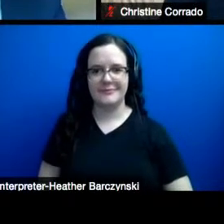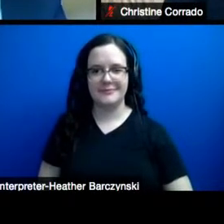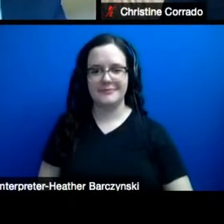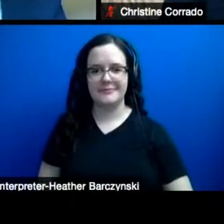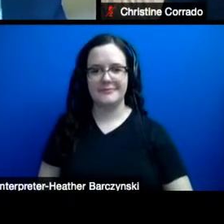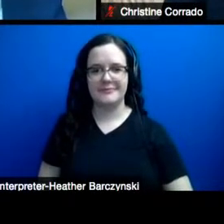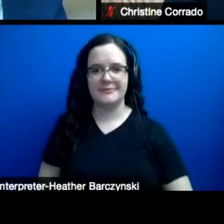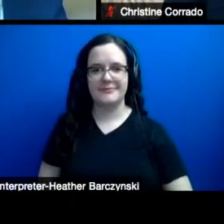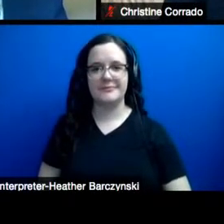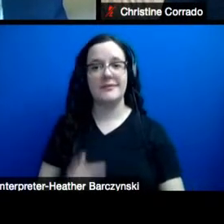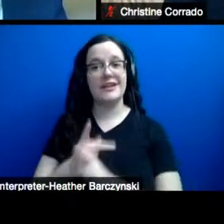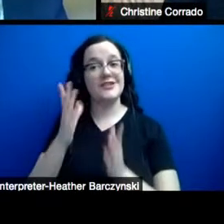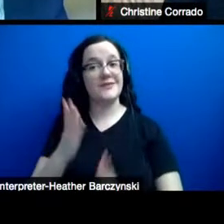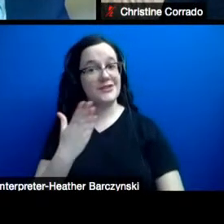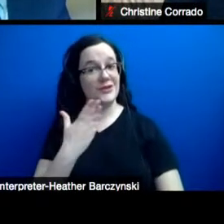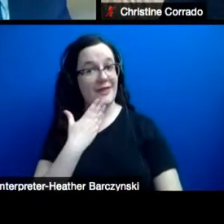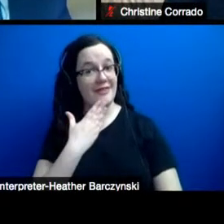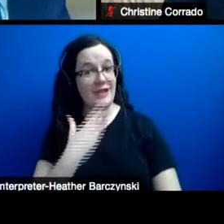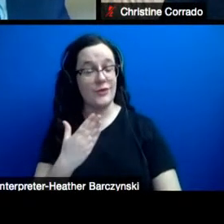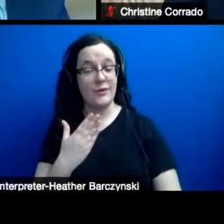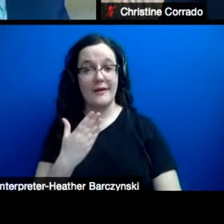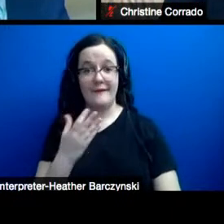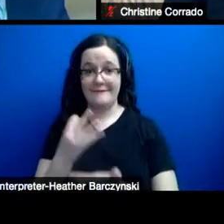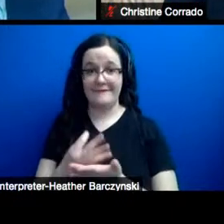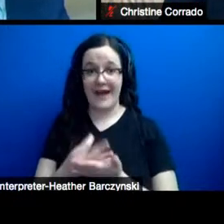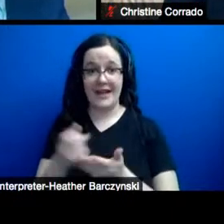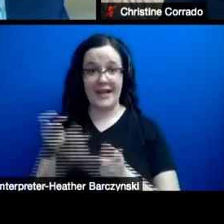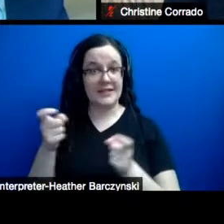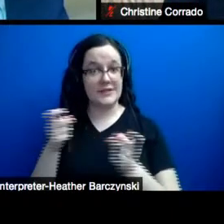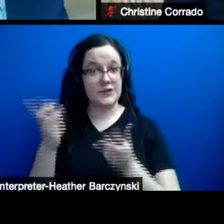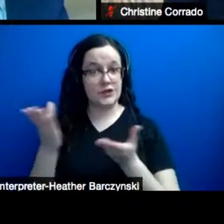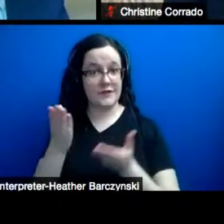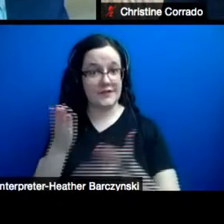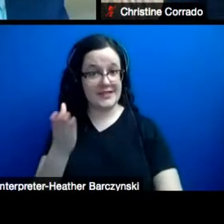Thank you, Robin. Finance and Administrative Services, Jason?